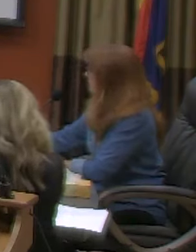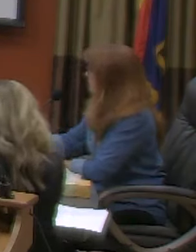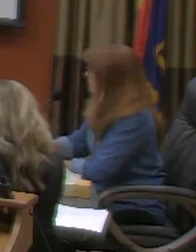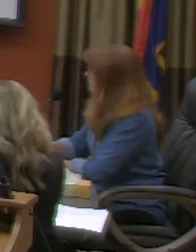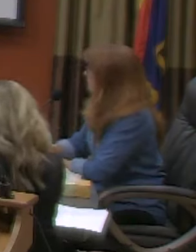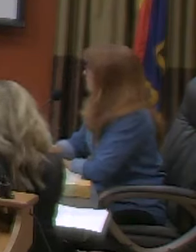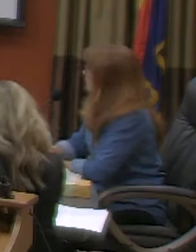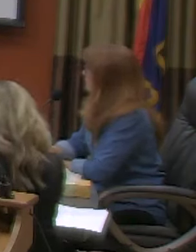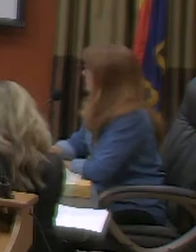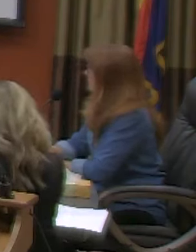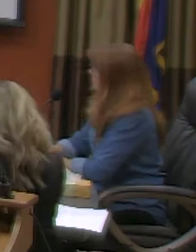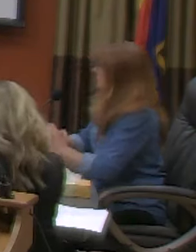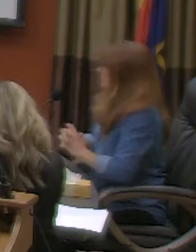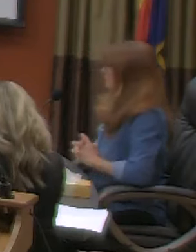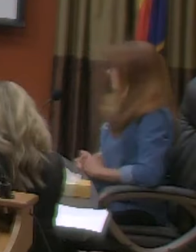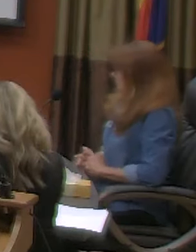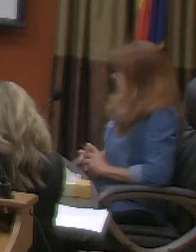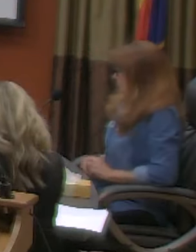reference to a